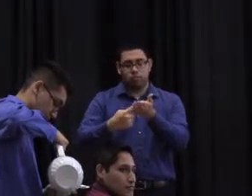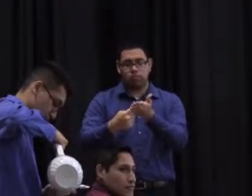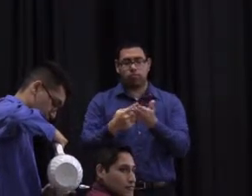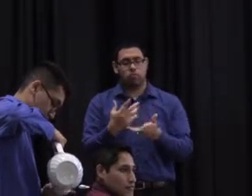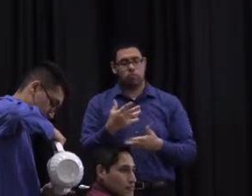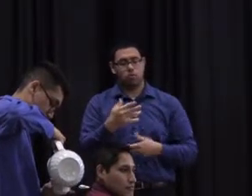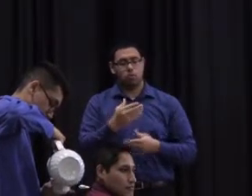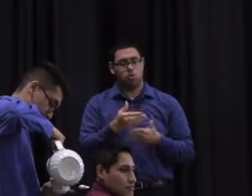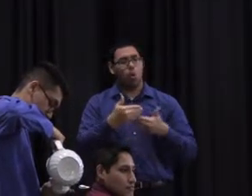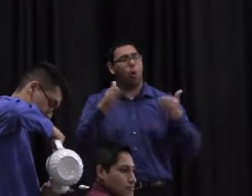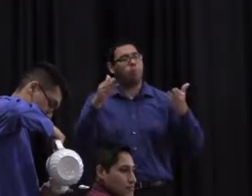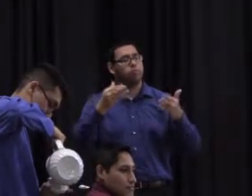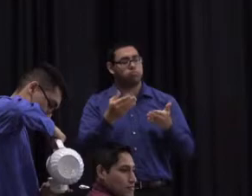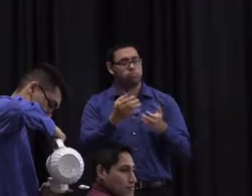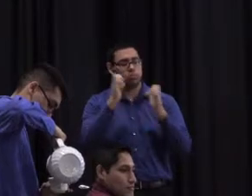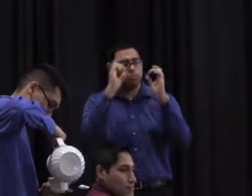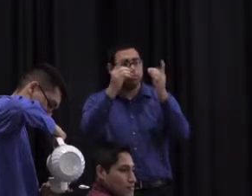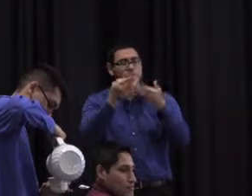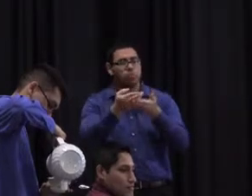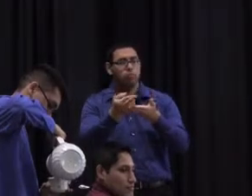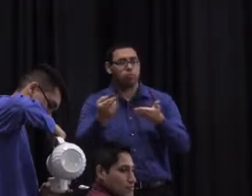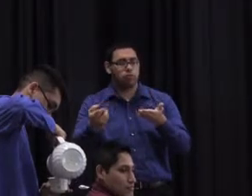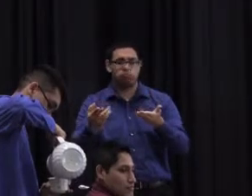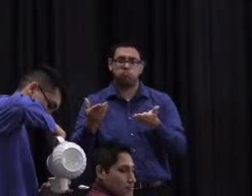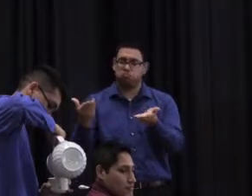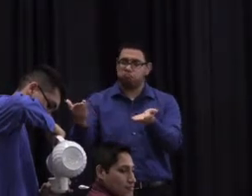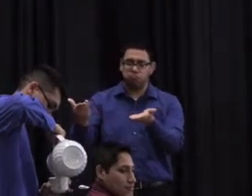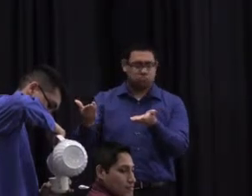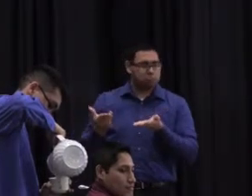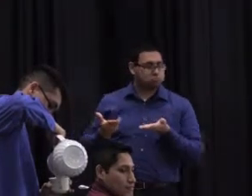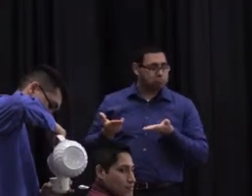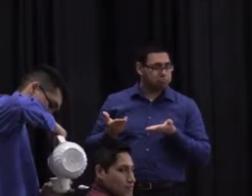education resources. Please give him a welcome.